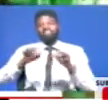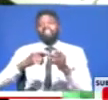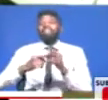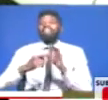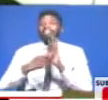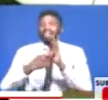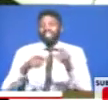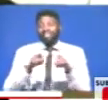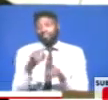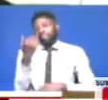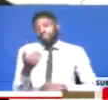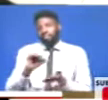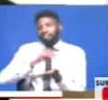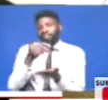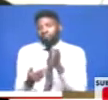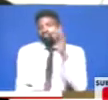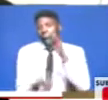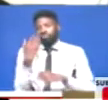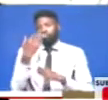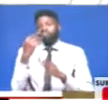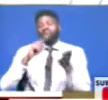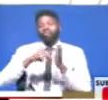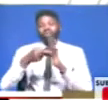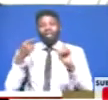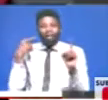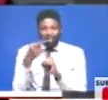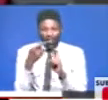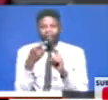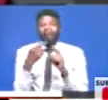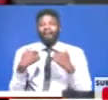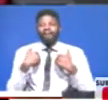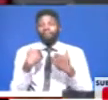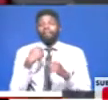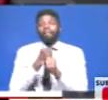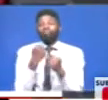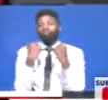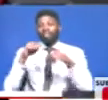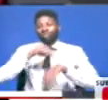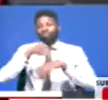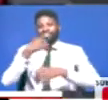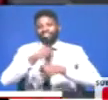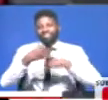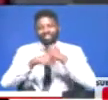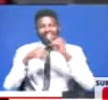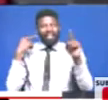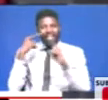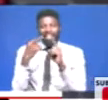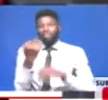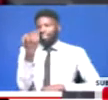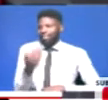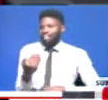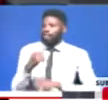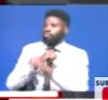initiative to strengthen the national infrastructure for child online protection what we have done as a government is that